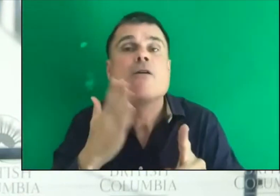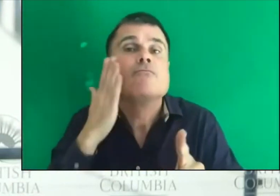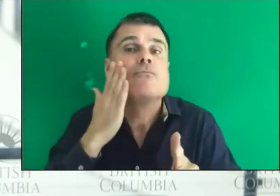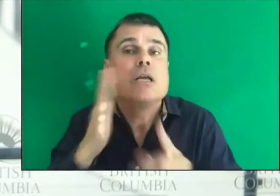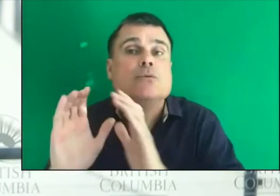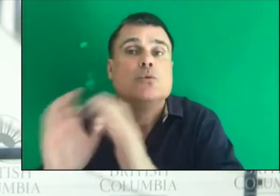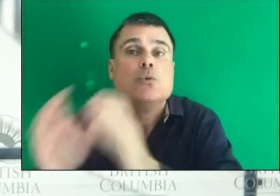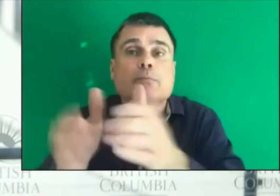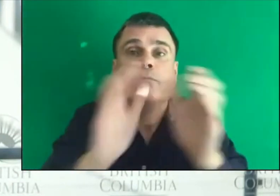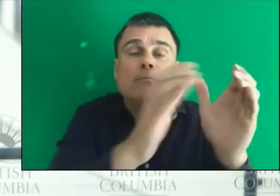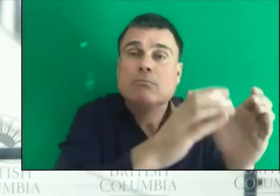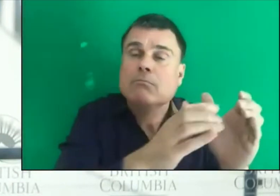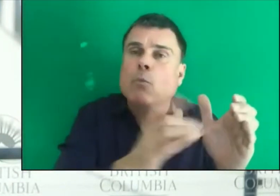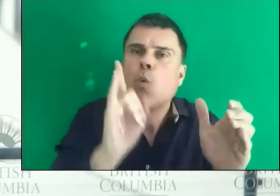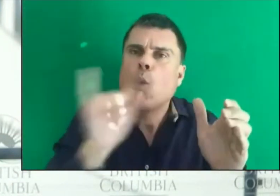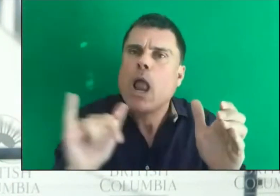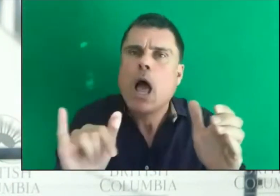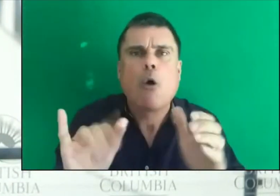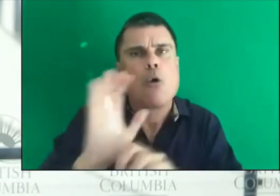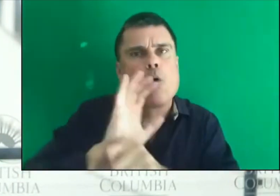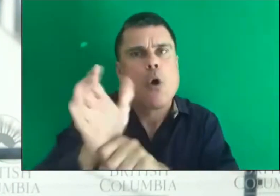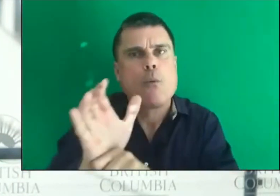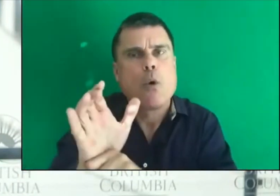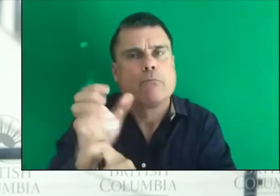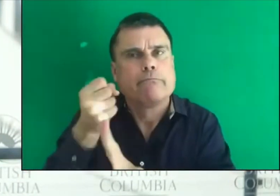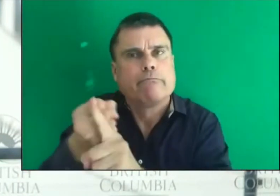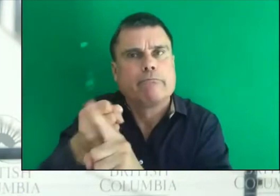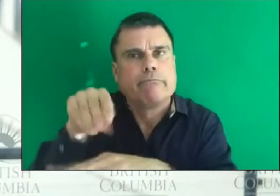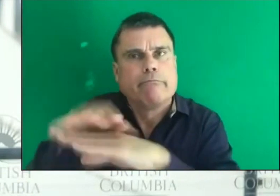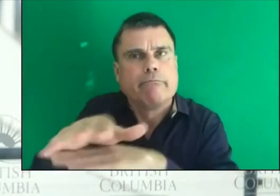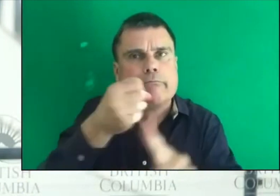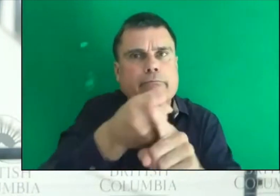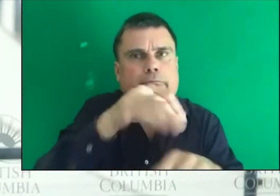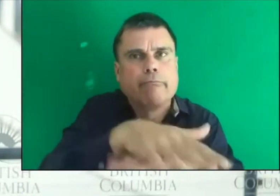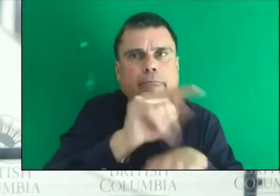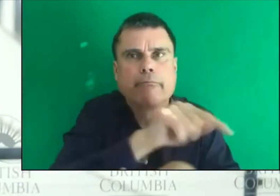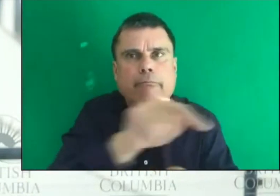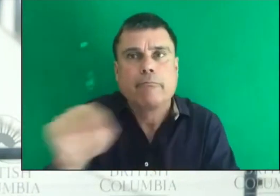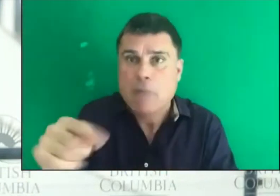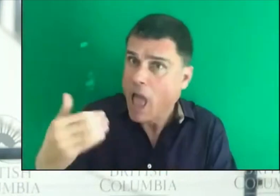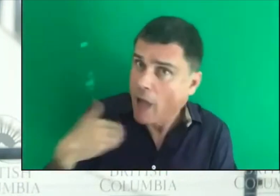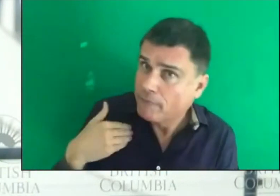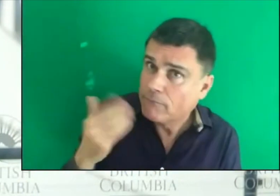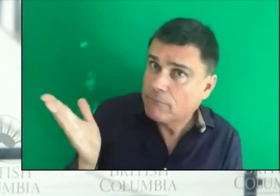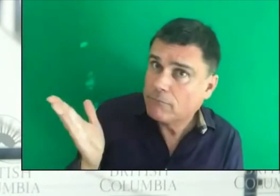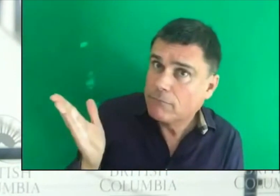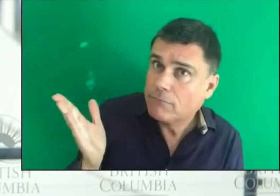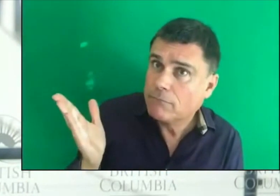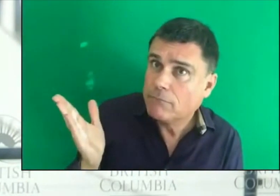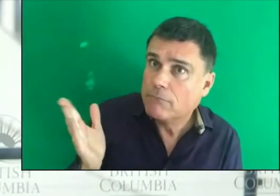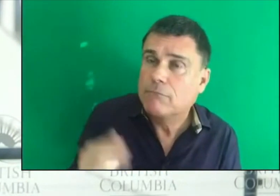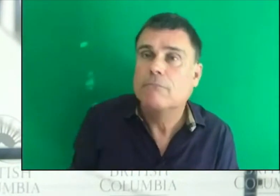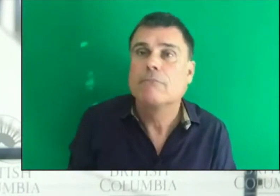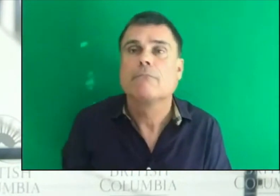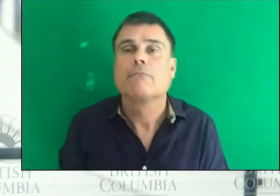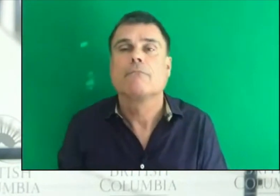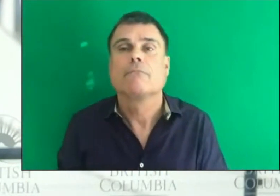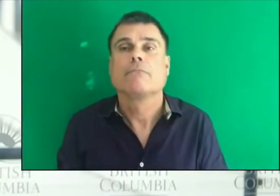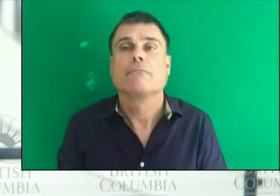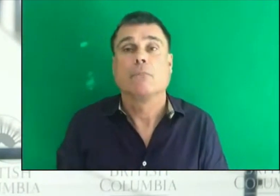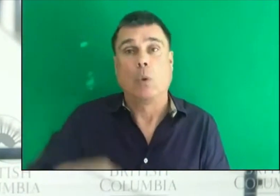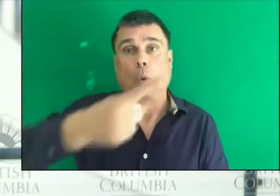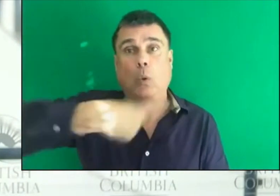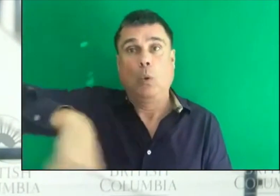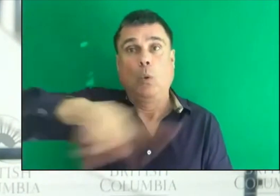think will be done in the near future? What do you think should be done? Yeah, this is a very challenging thing, and from